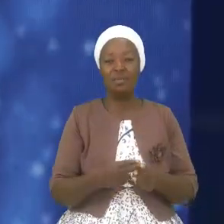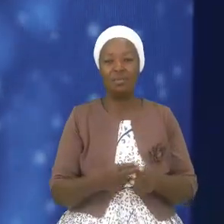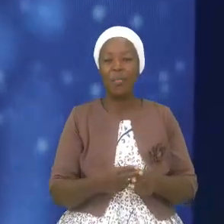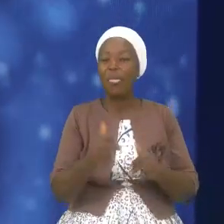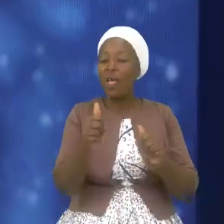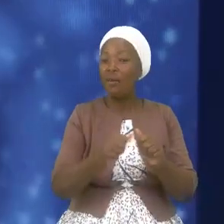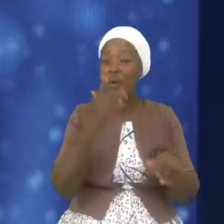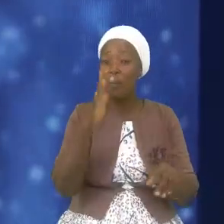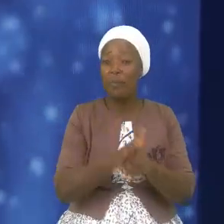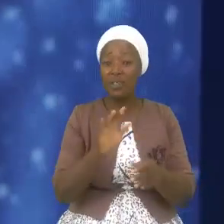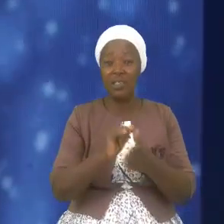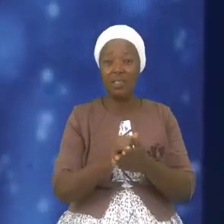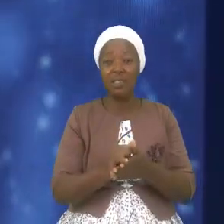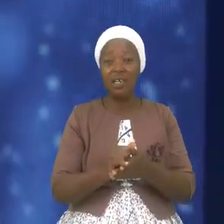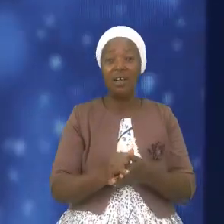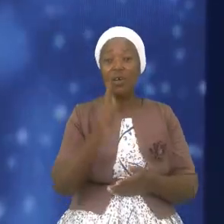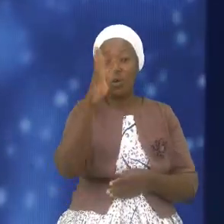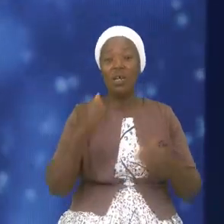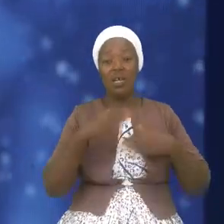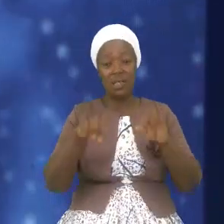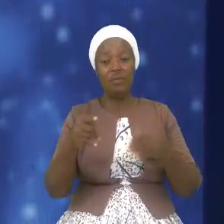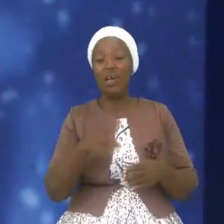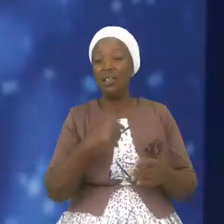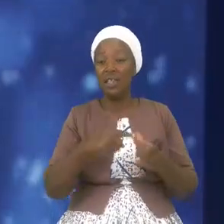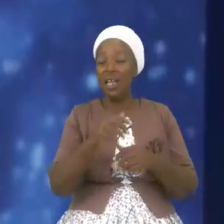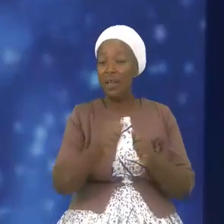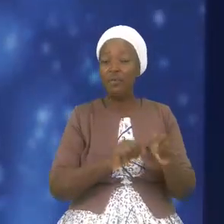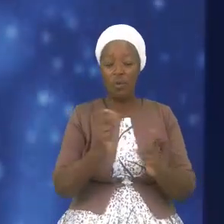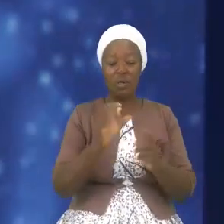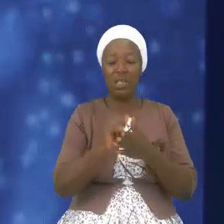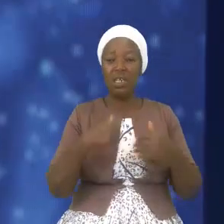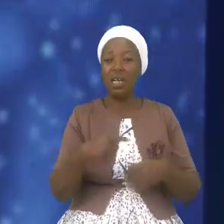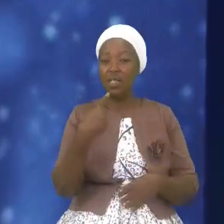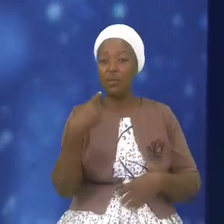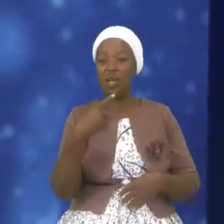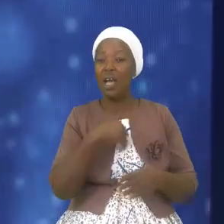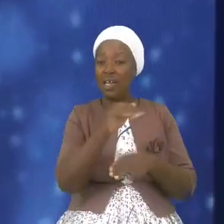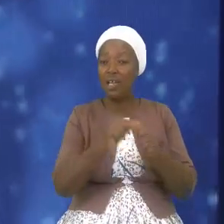has spoken, every prophecy he has declared, his power,